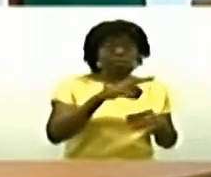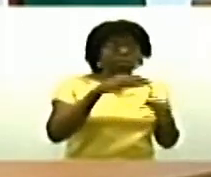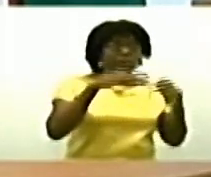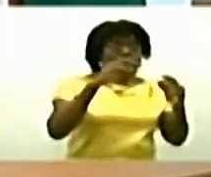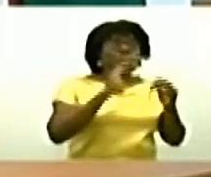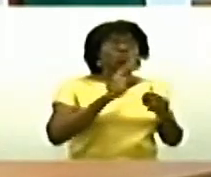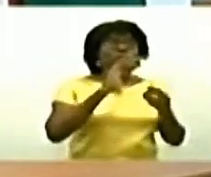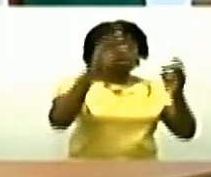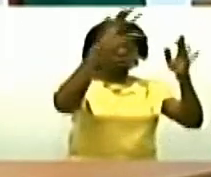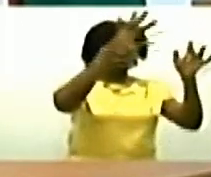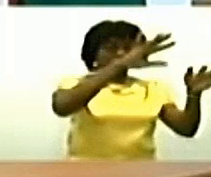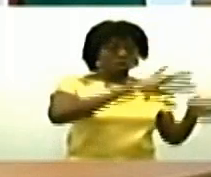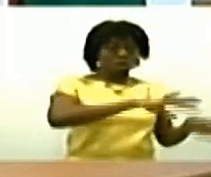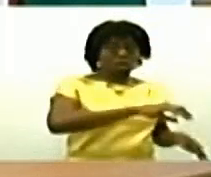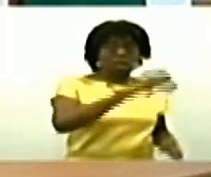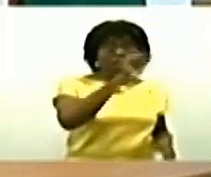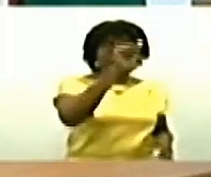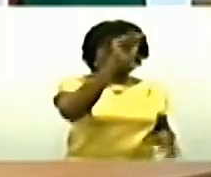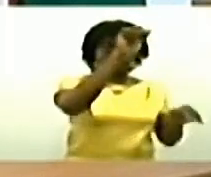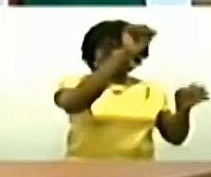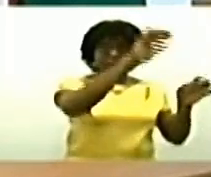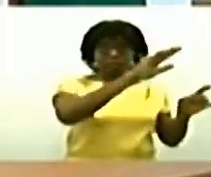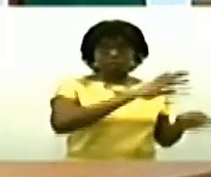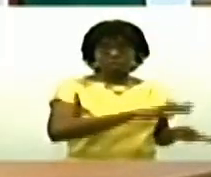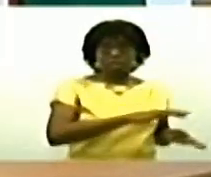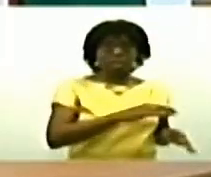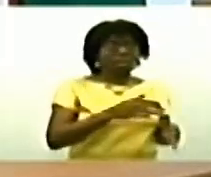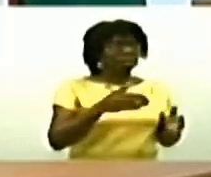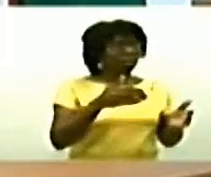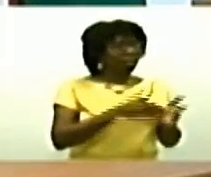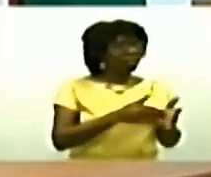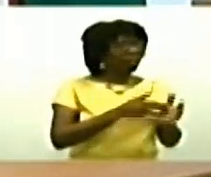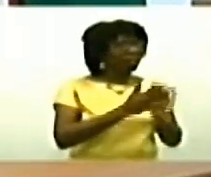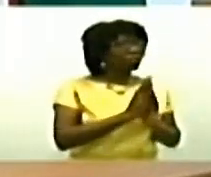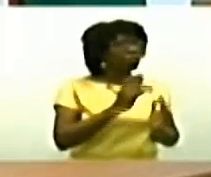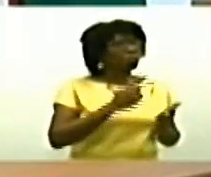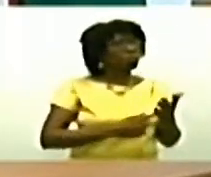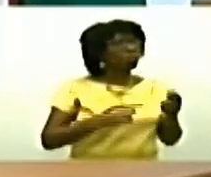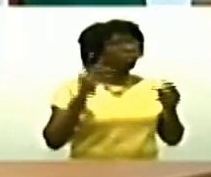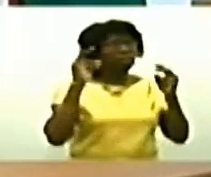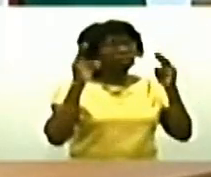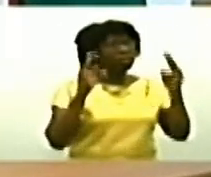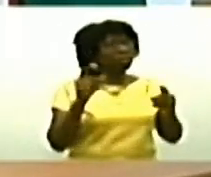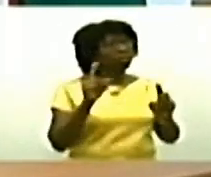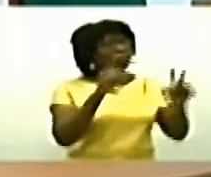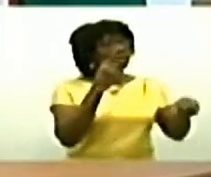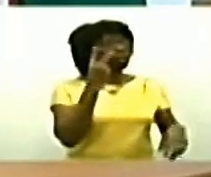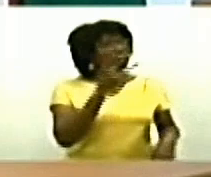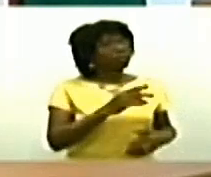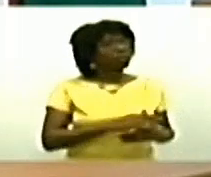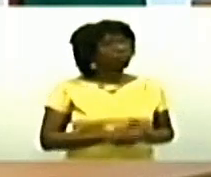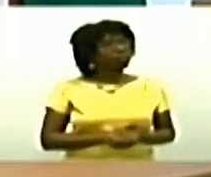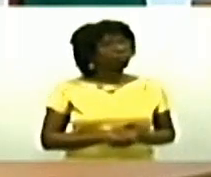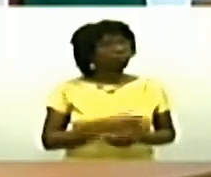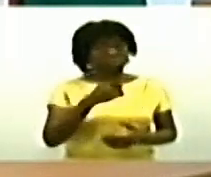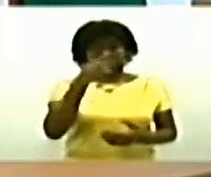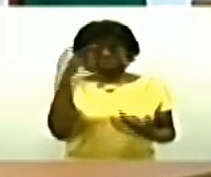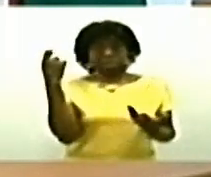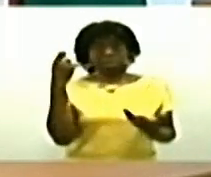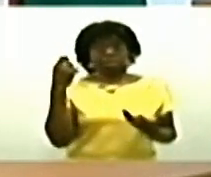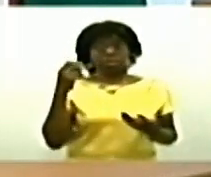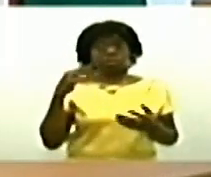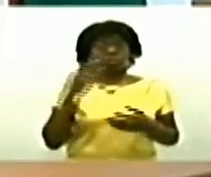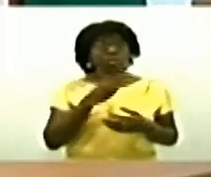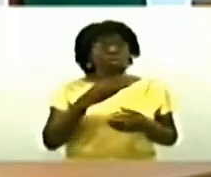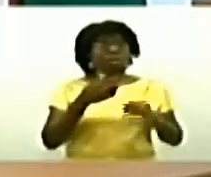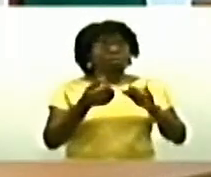right now, quite often I ask myself, what it is all these tourists really come up here to see? Because we are urbanizing the